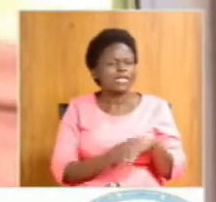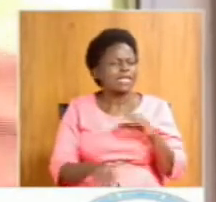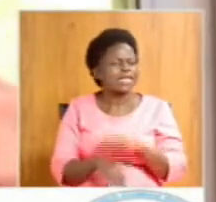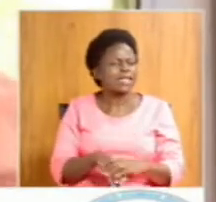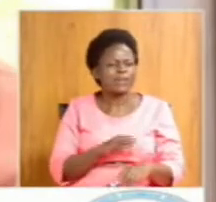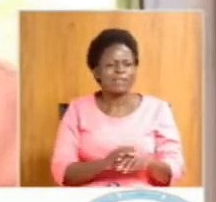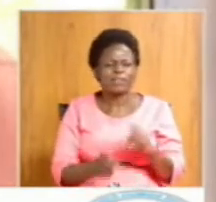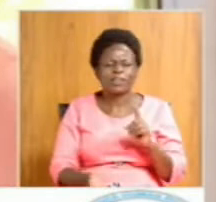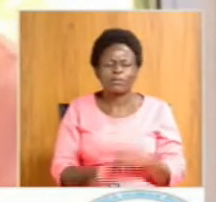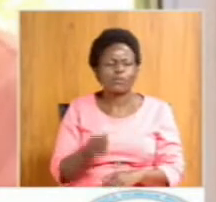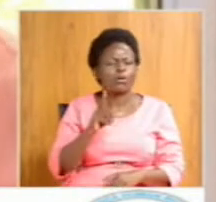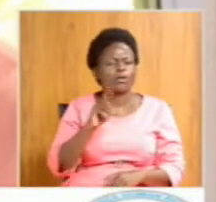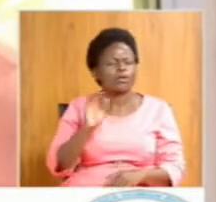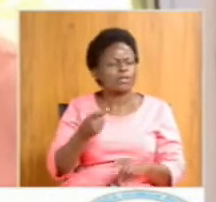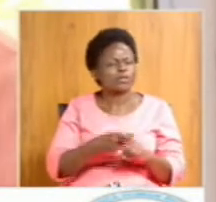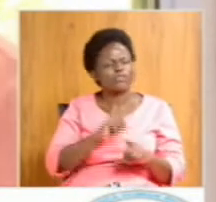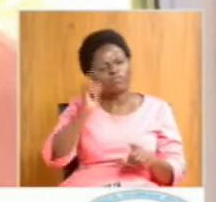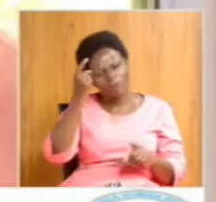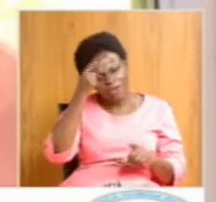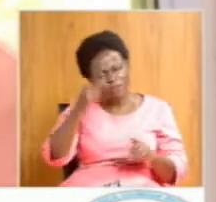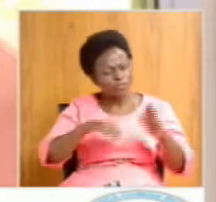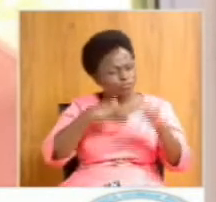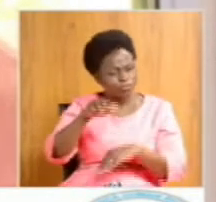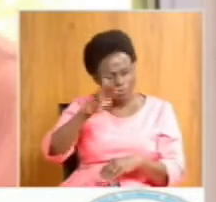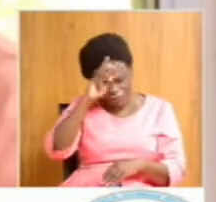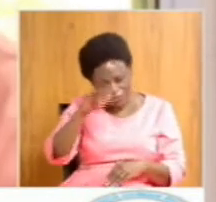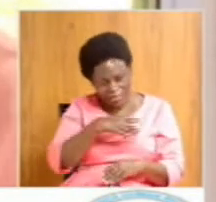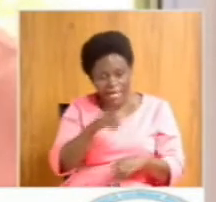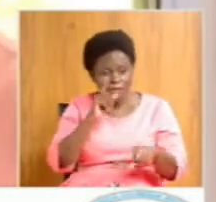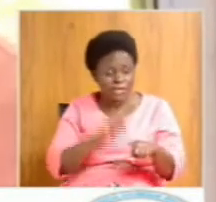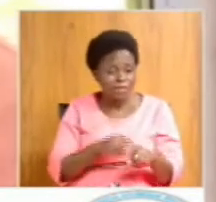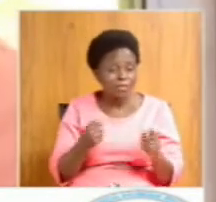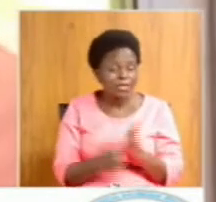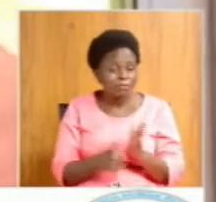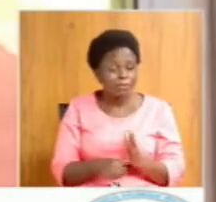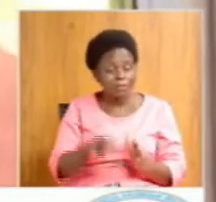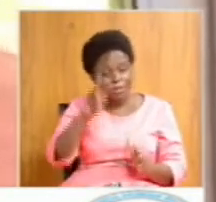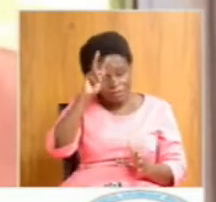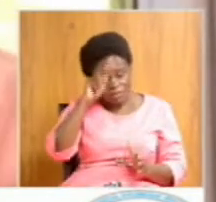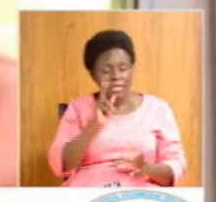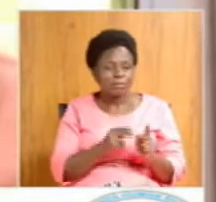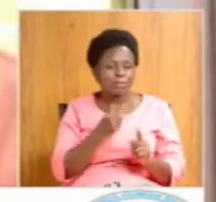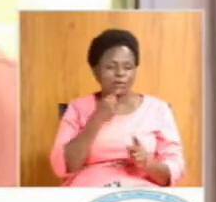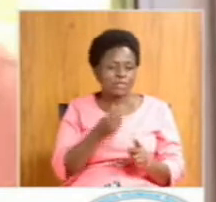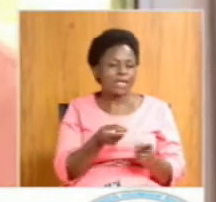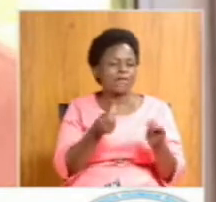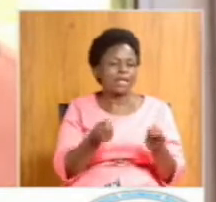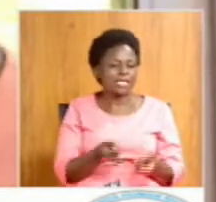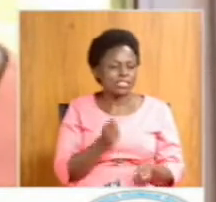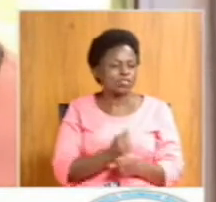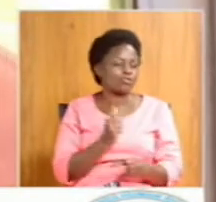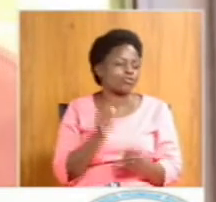held $100,000 from government to run the village. So every time there's a problem in the village, people will say finance